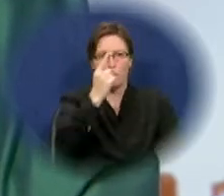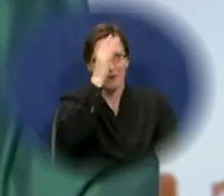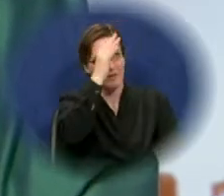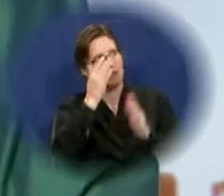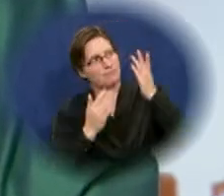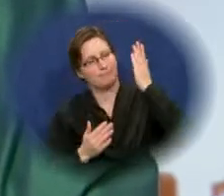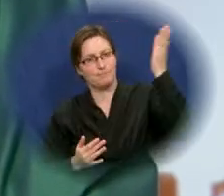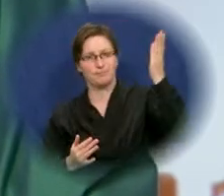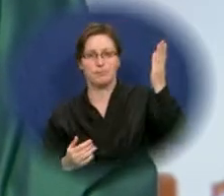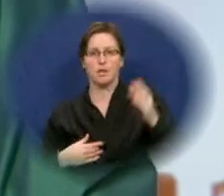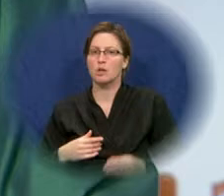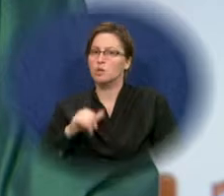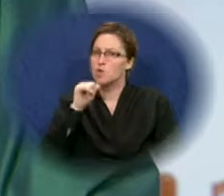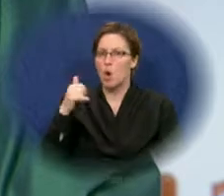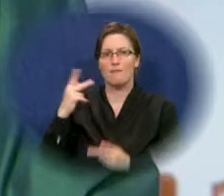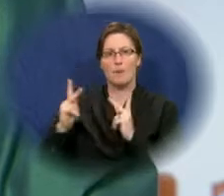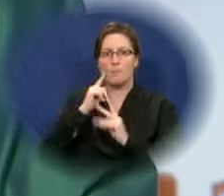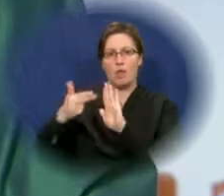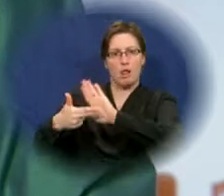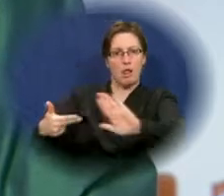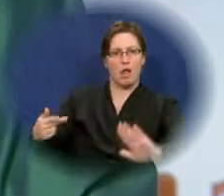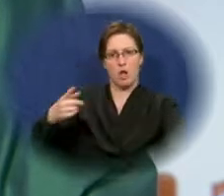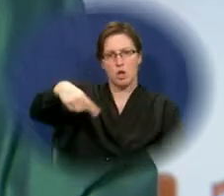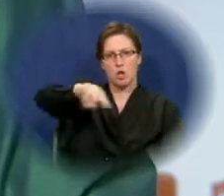be called Master, for you have